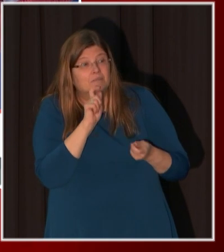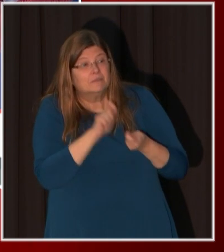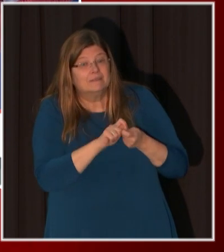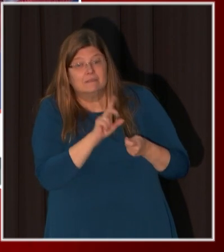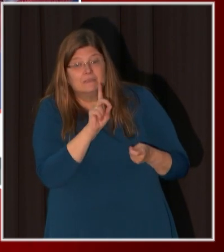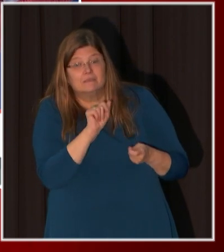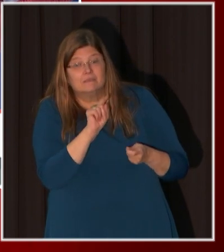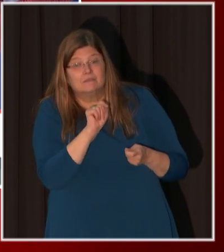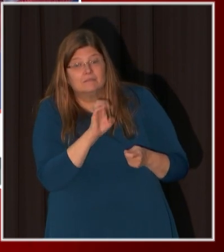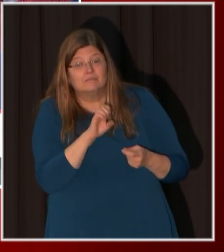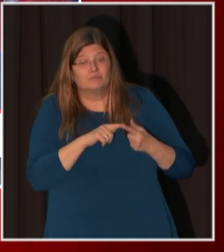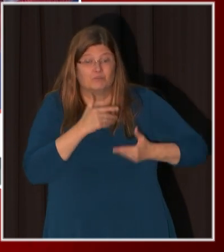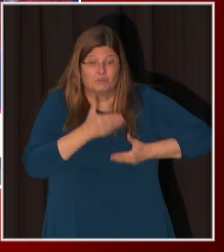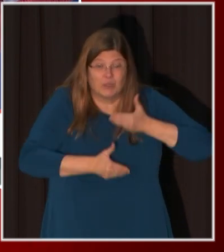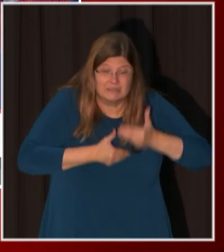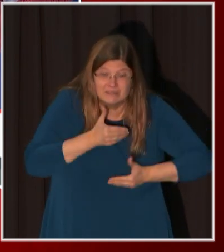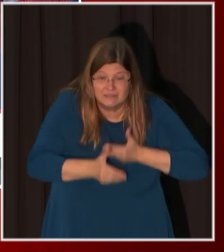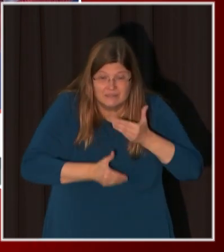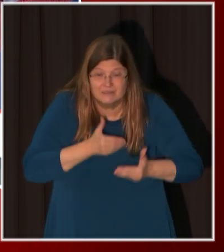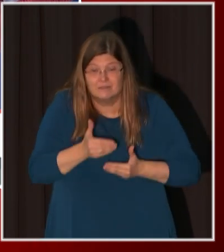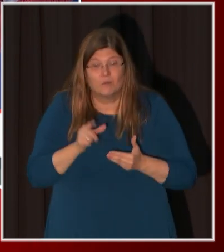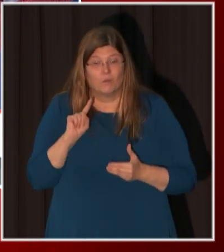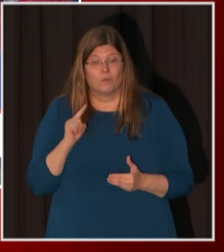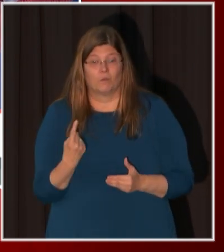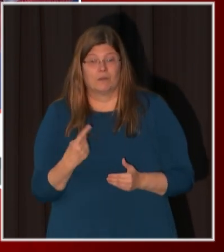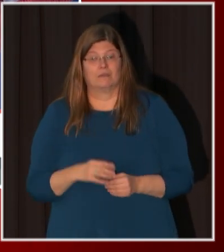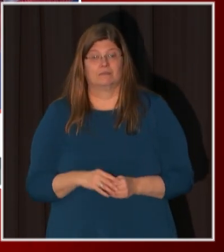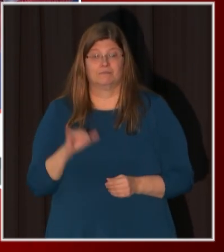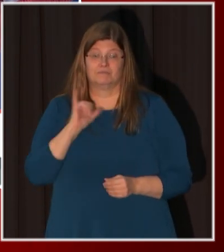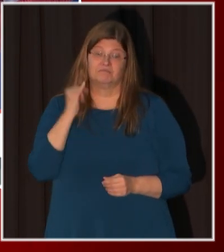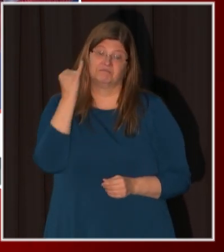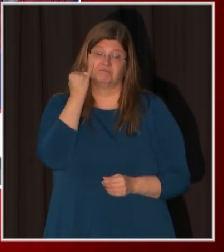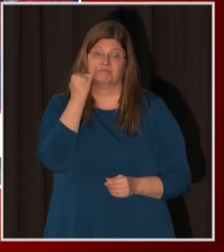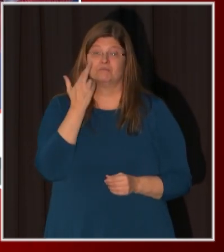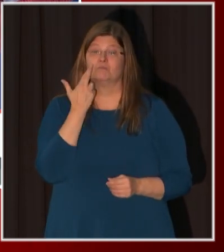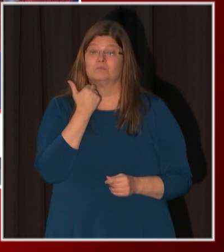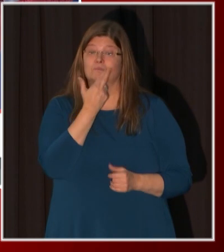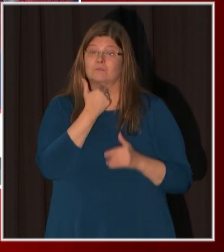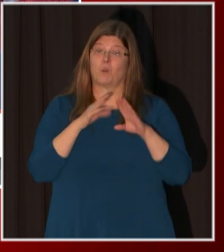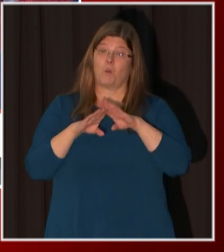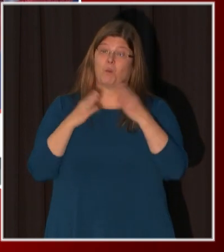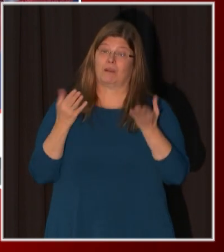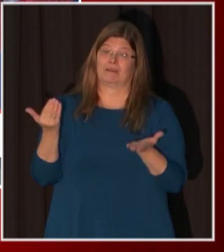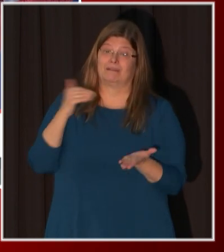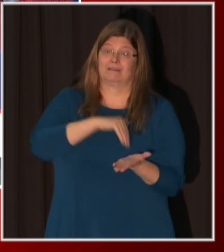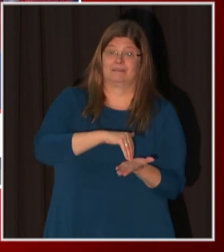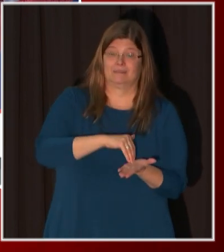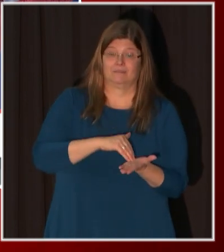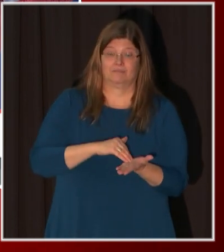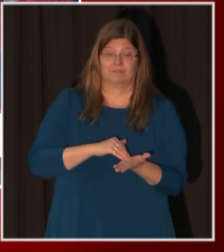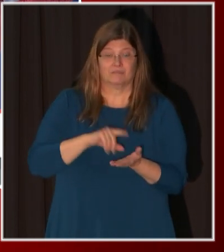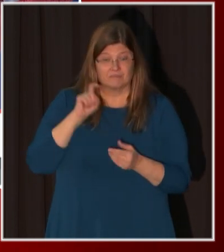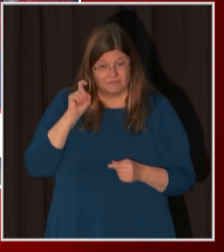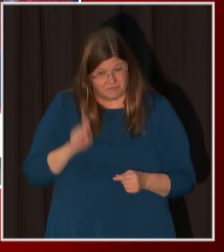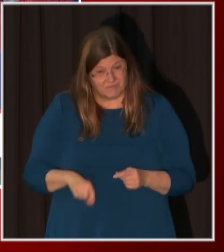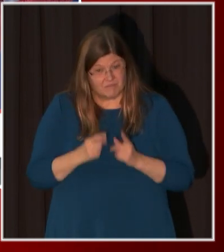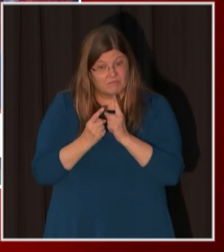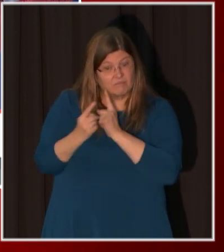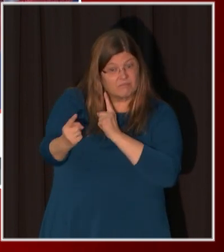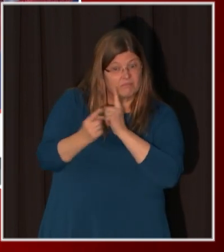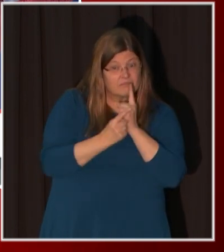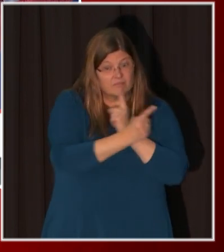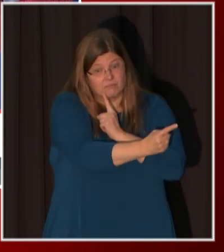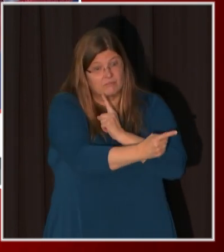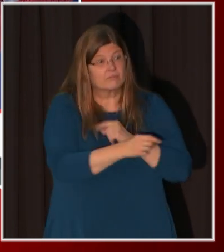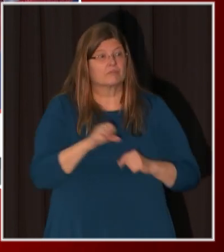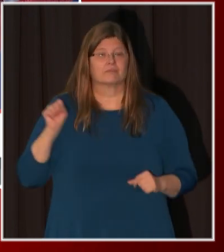reopen restaurants, let's start with social distancing and then. Exactly. And additionally, I expect